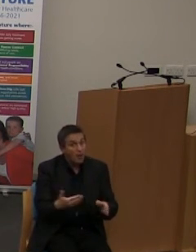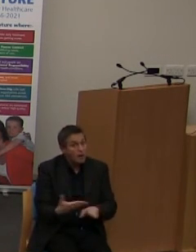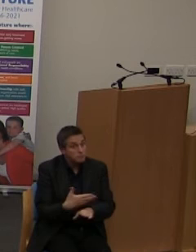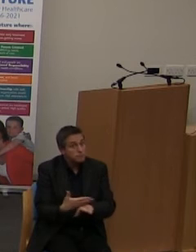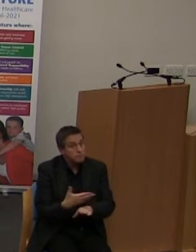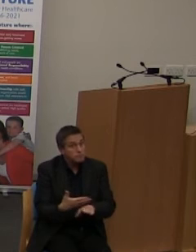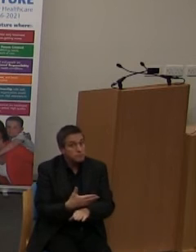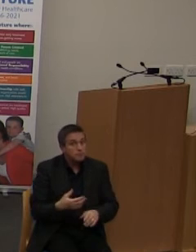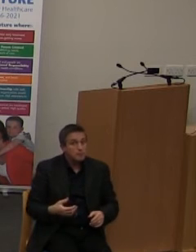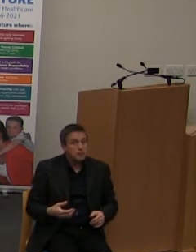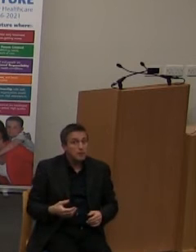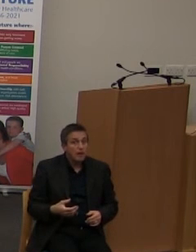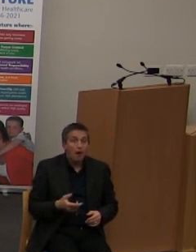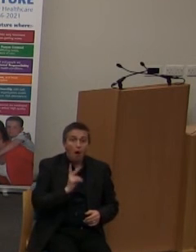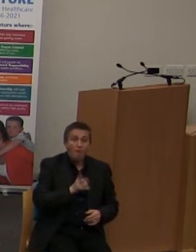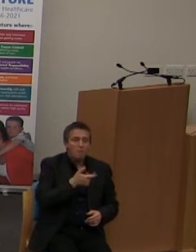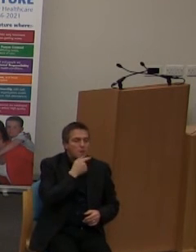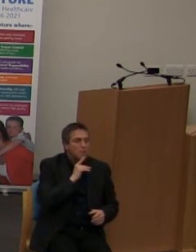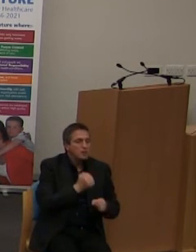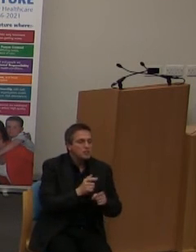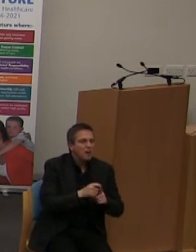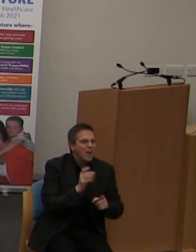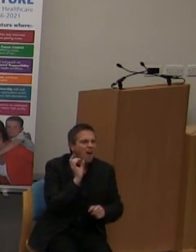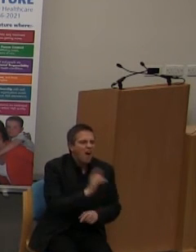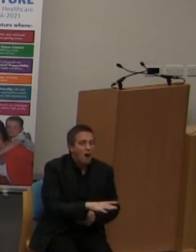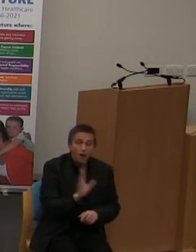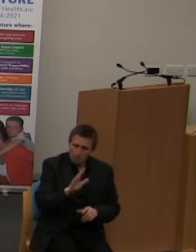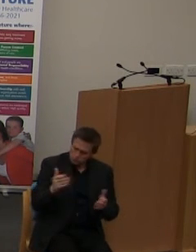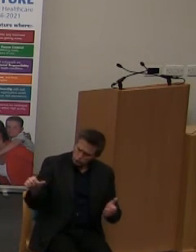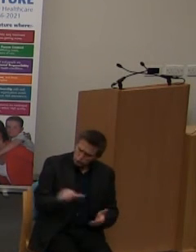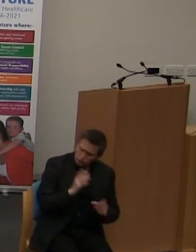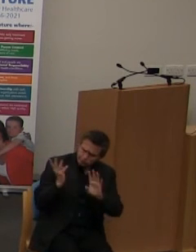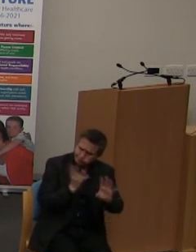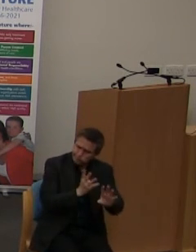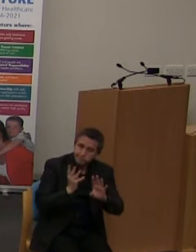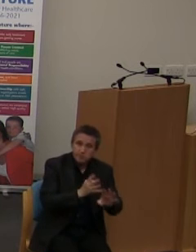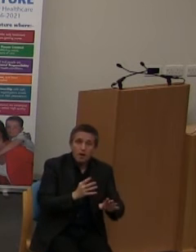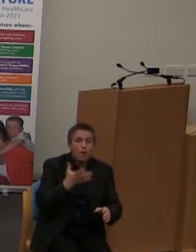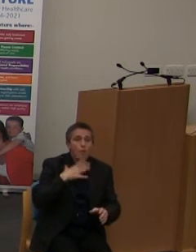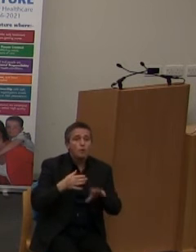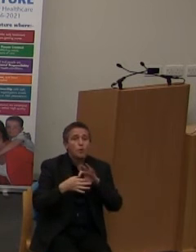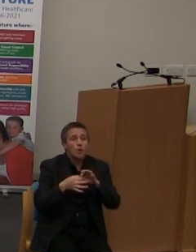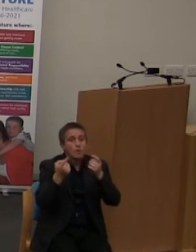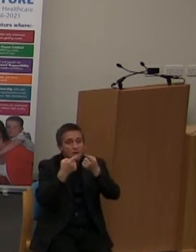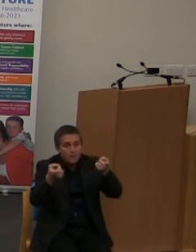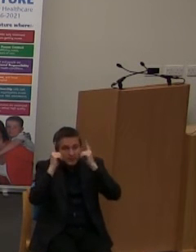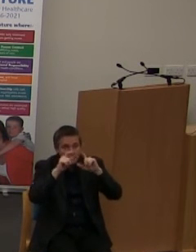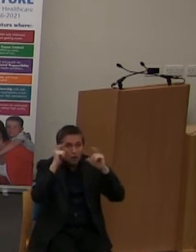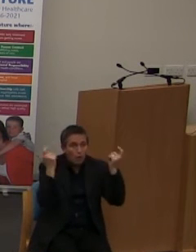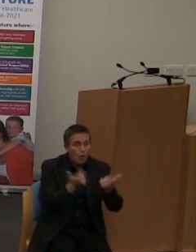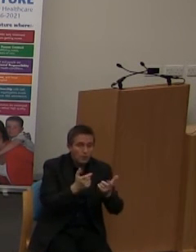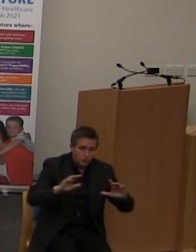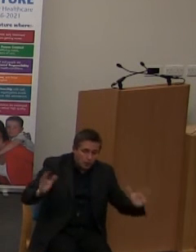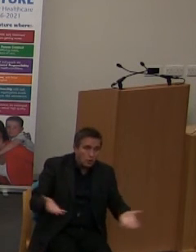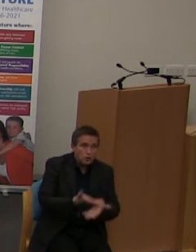option, as opposed to going down other paths, more link up with other colleges and universities and other places around the country to make sure